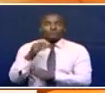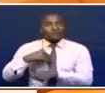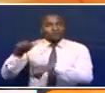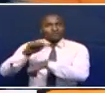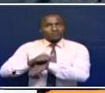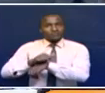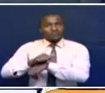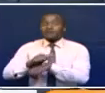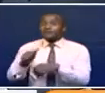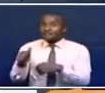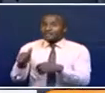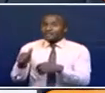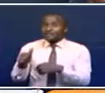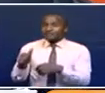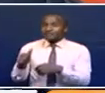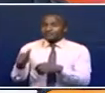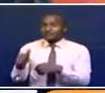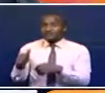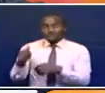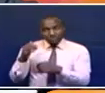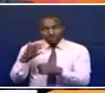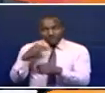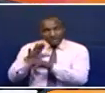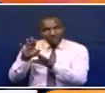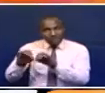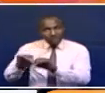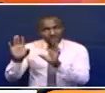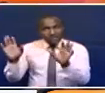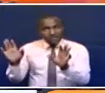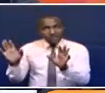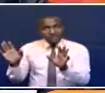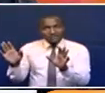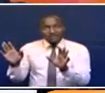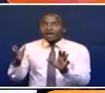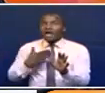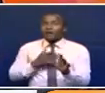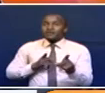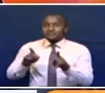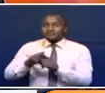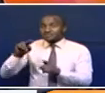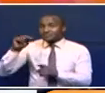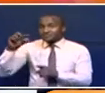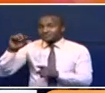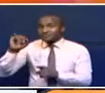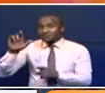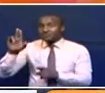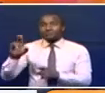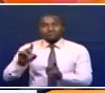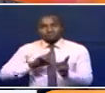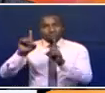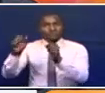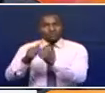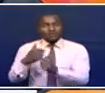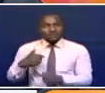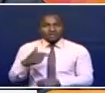appointment. And so that we remain transparent, those were his words, our sister Charity Ngilu is coming with us.